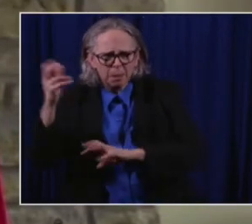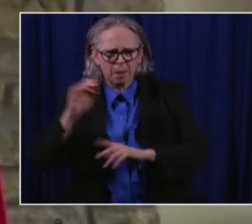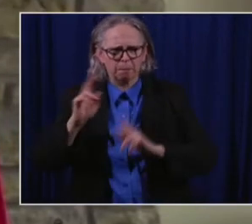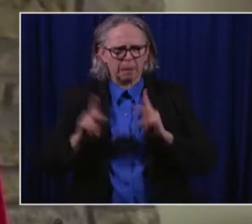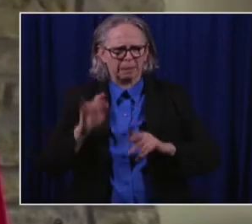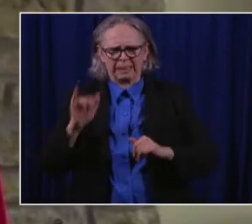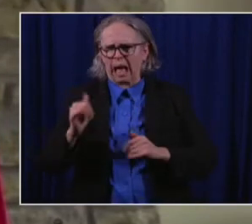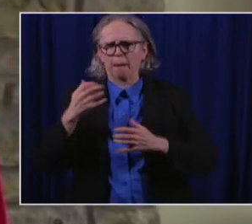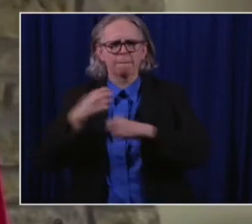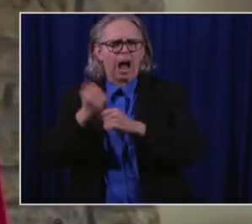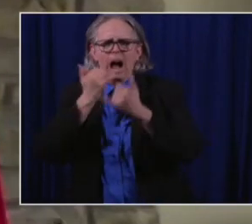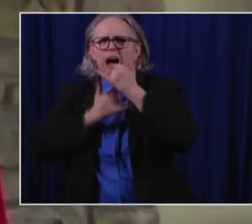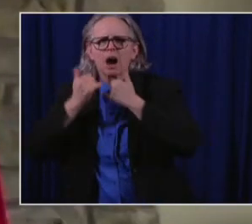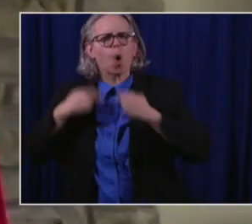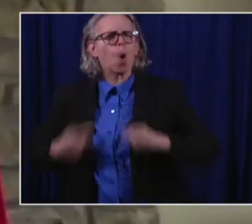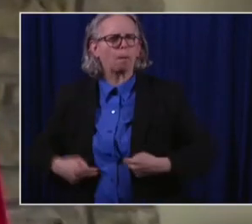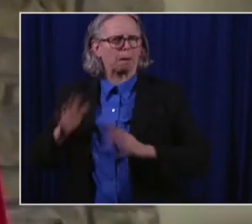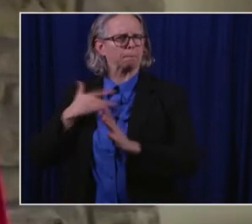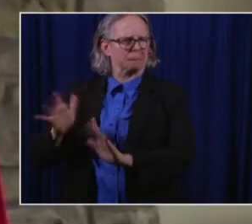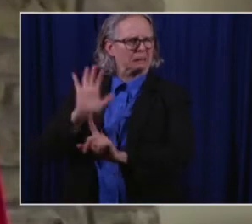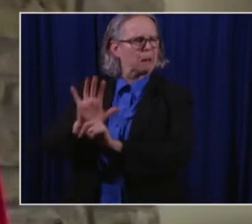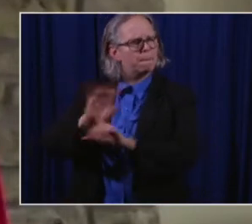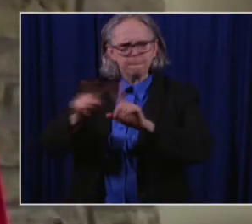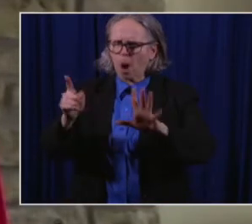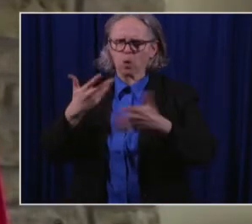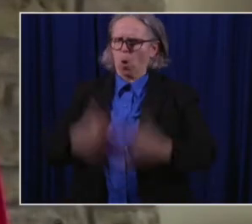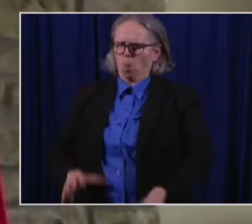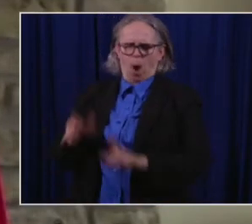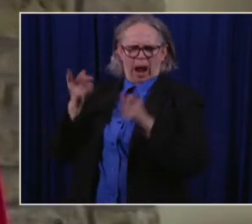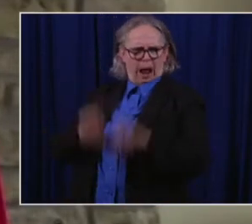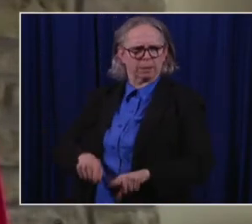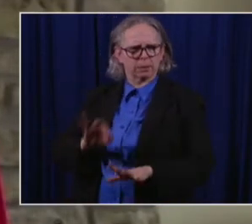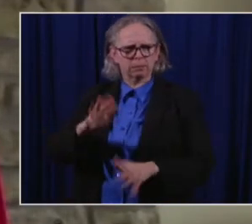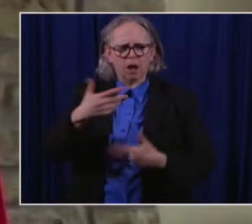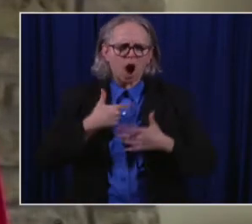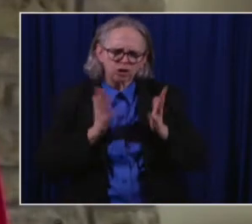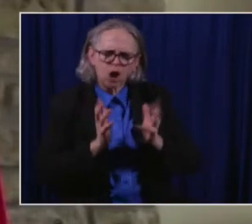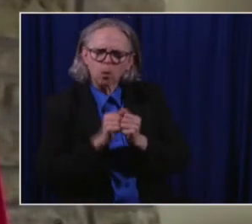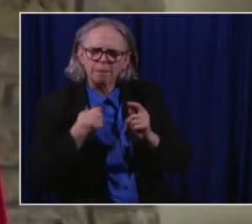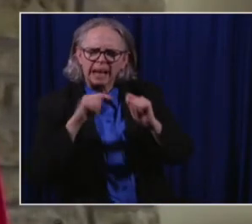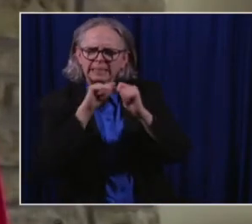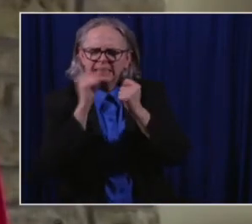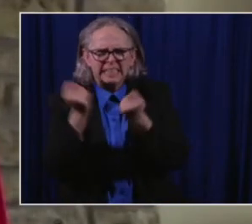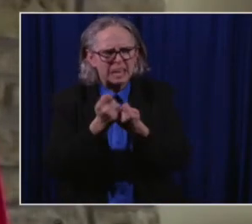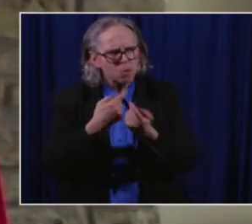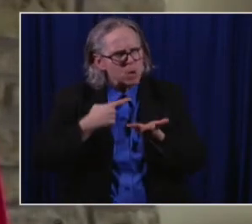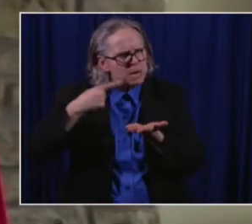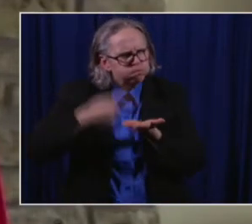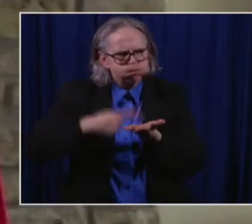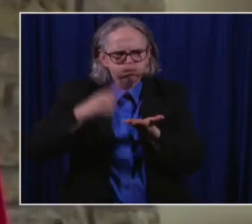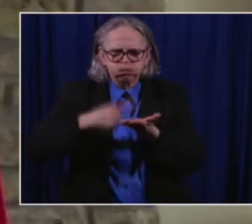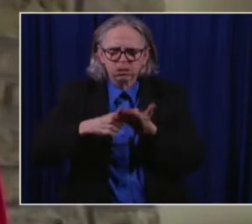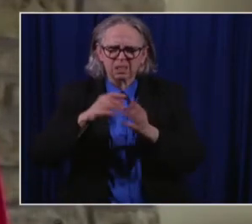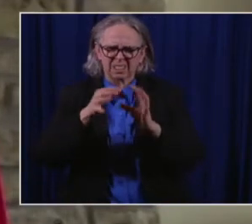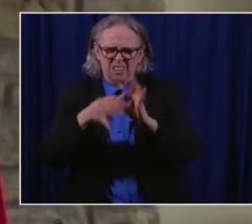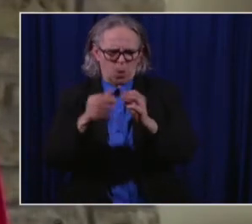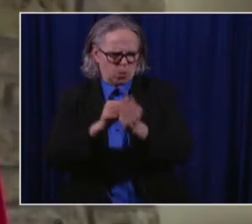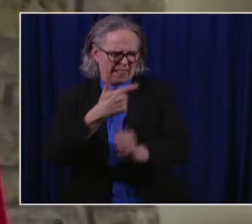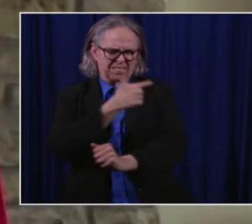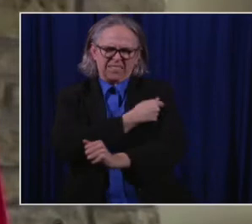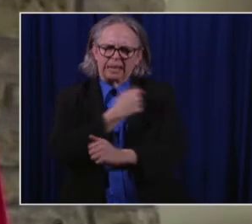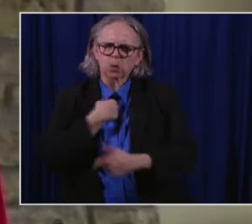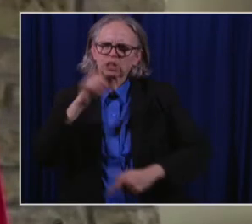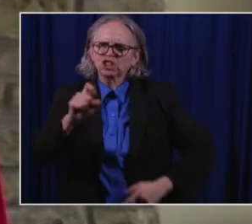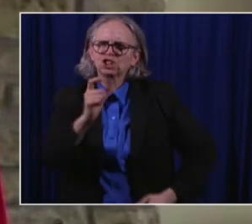I talk to my team a lot about this. And, these are precious, and we want to use them. We want to use